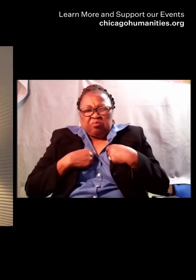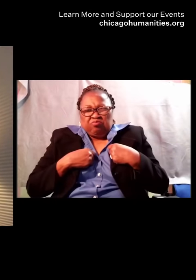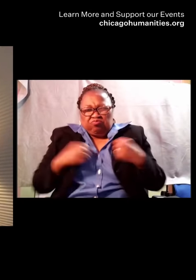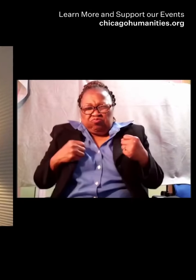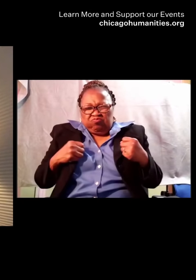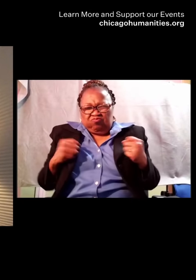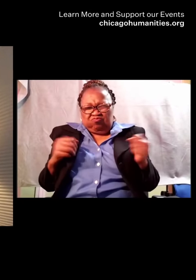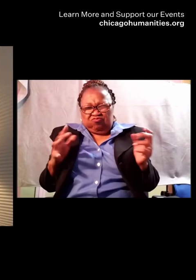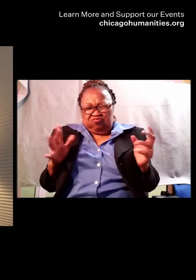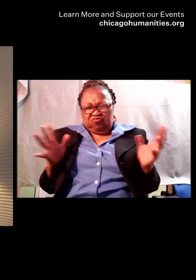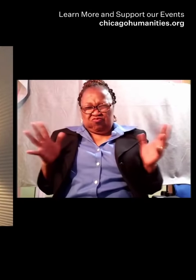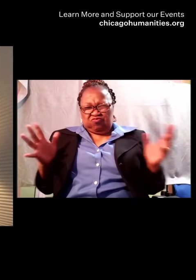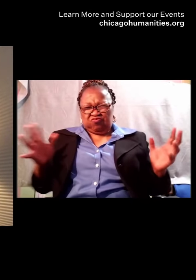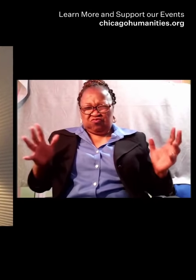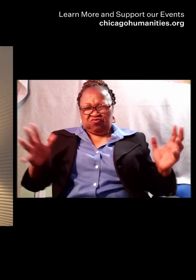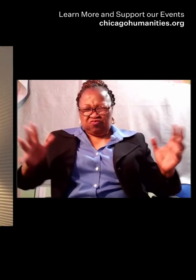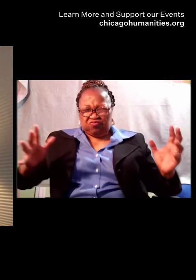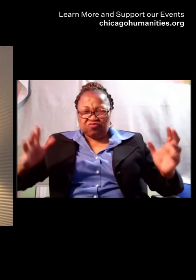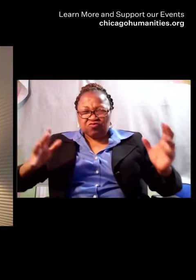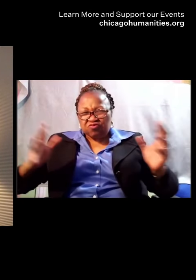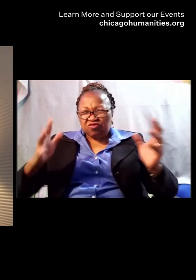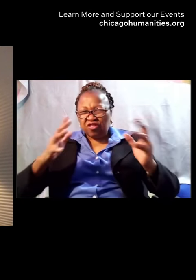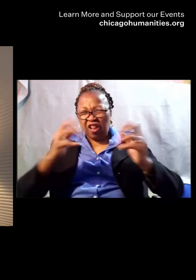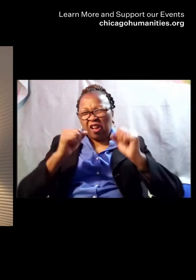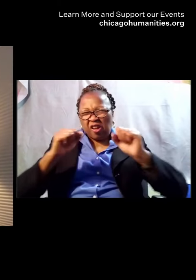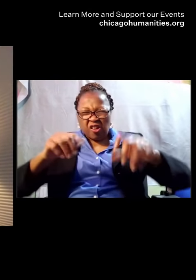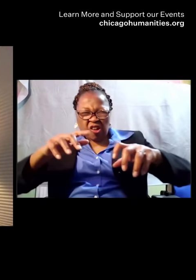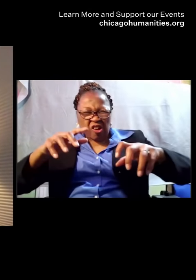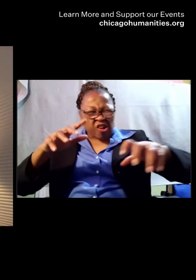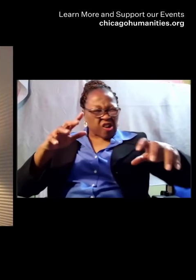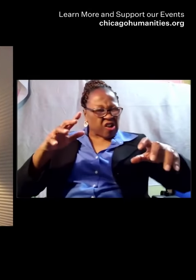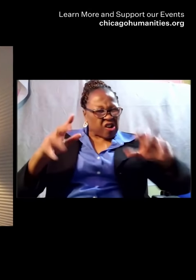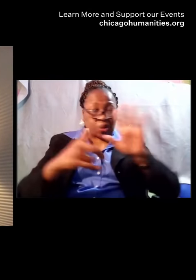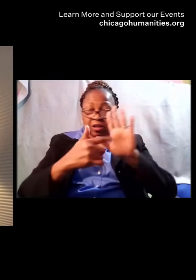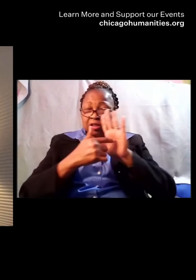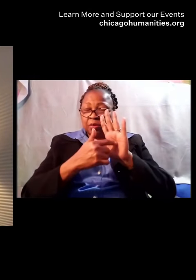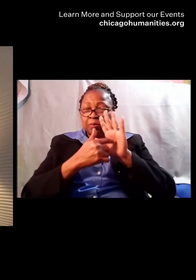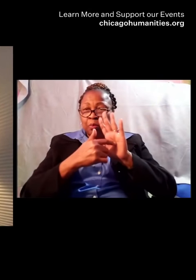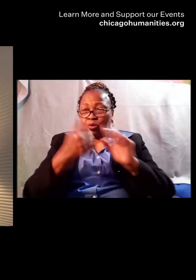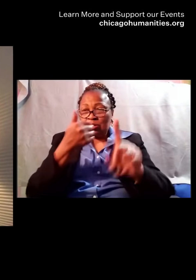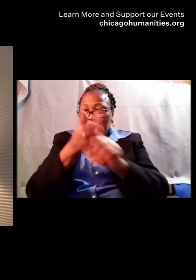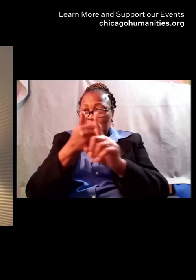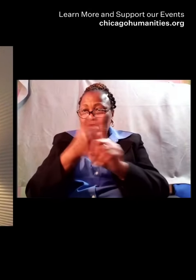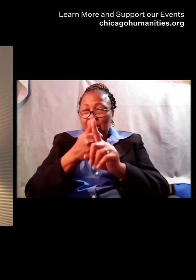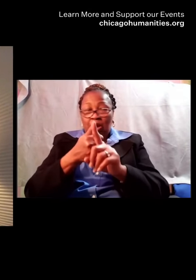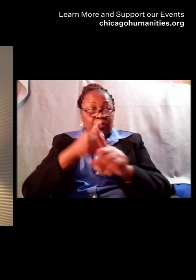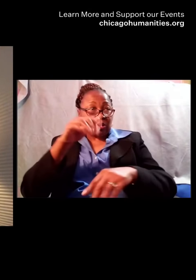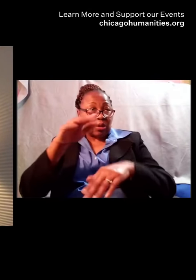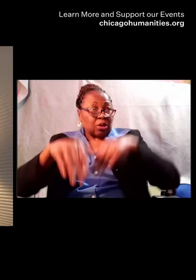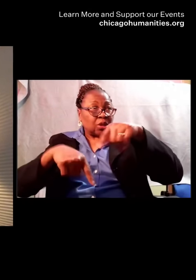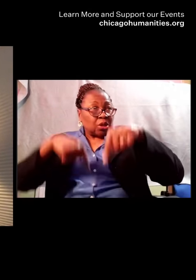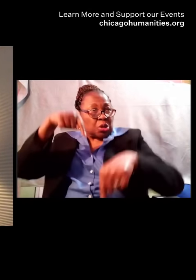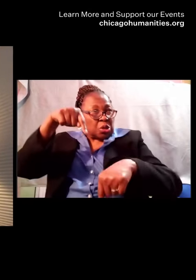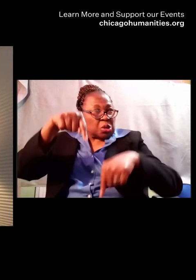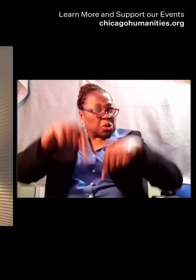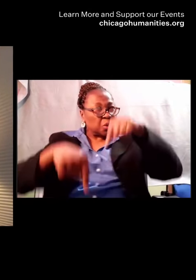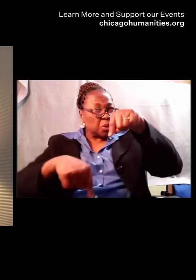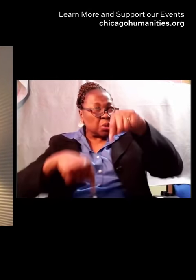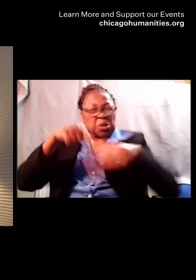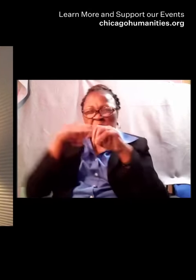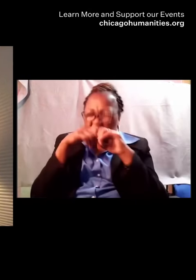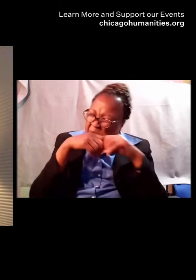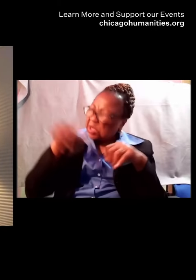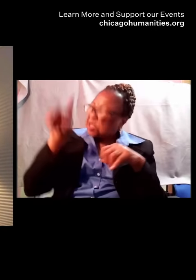clothing, as well as their own split skins, exposed themselves in parks, howled at the moonshine. Those